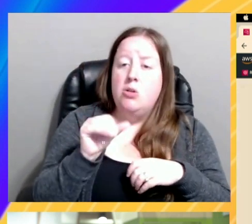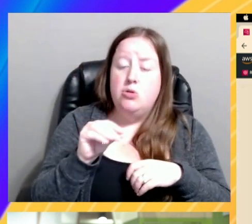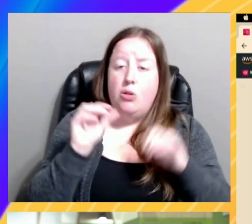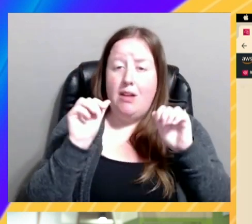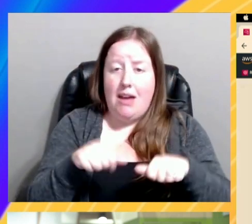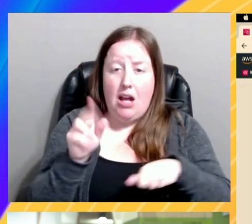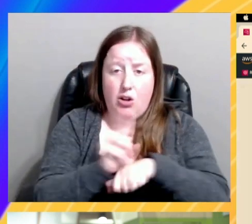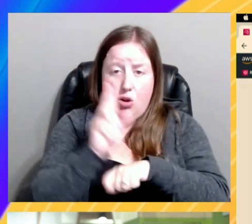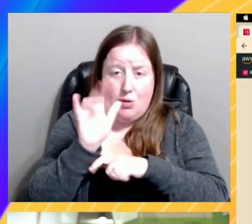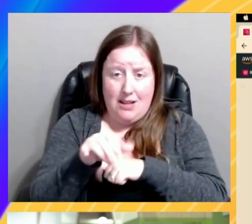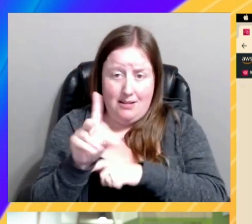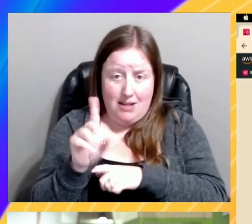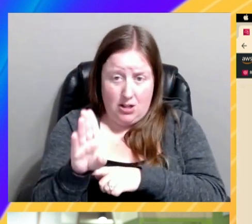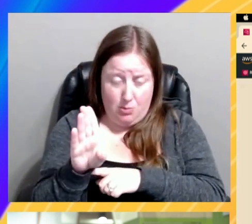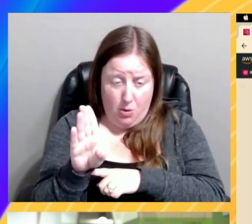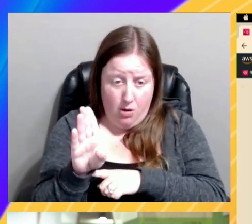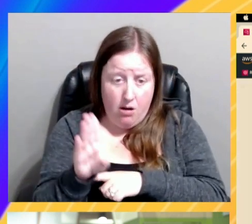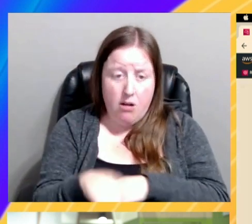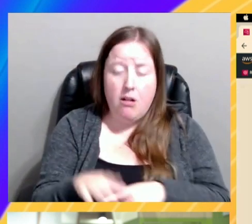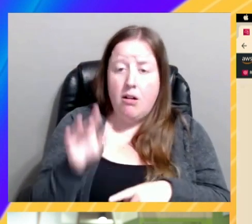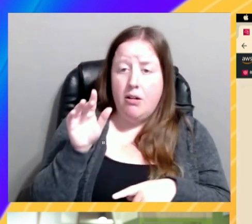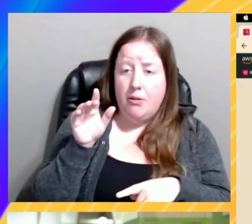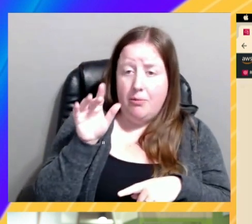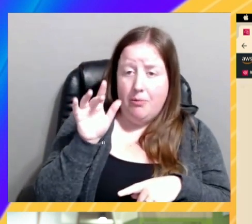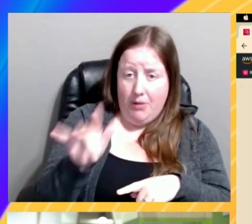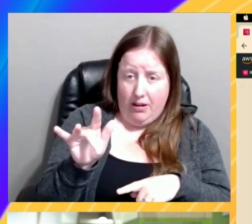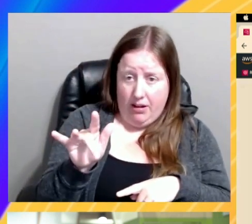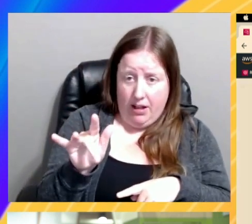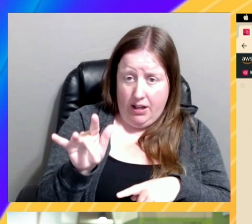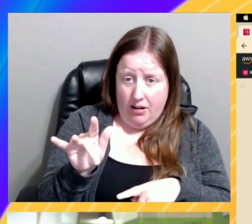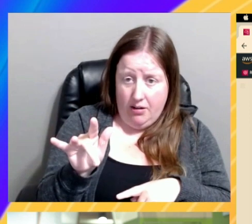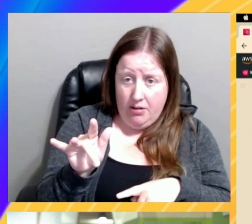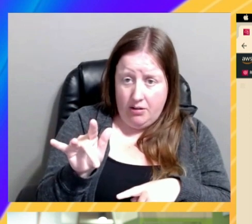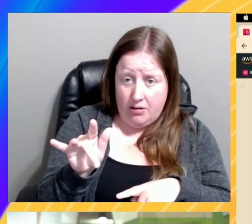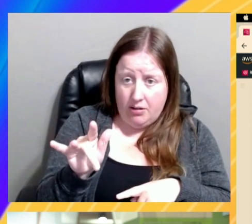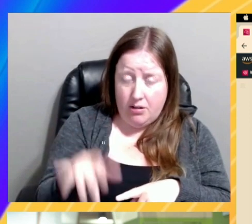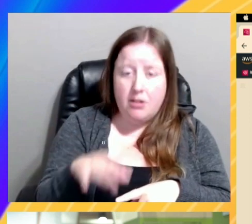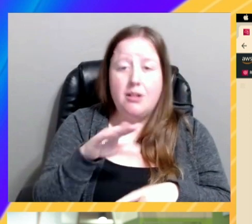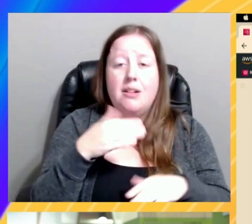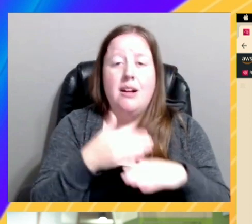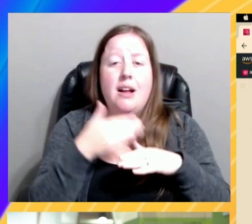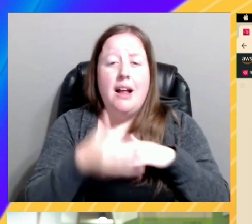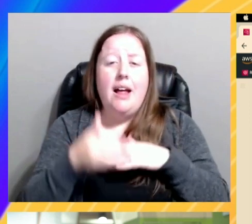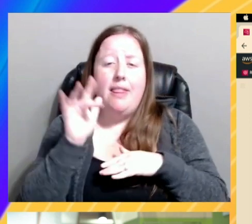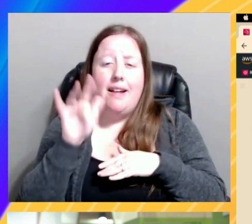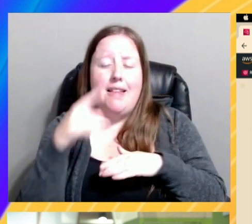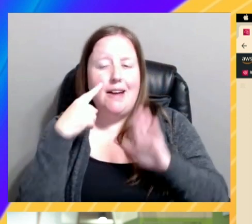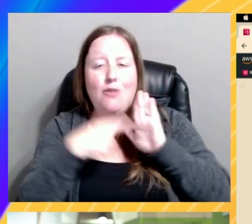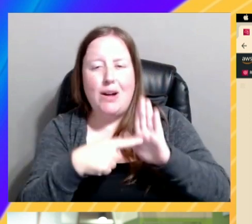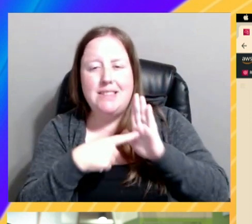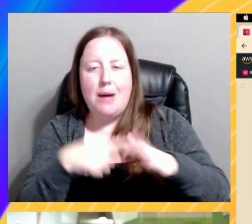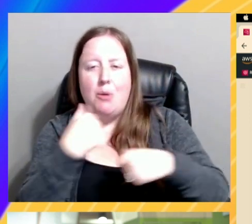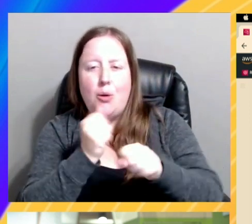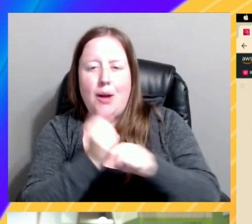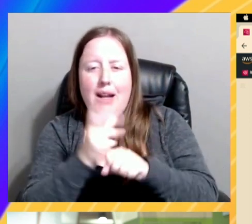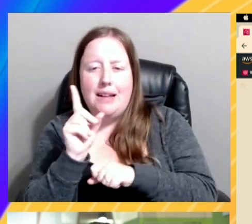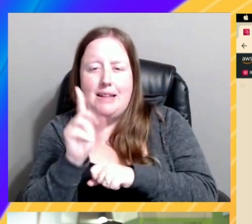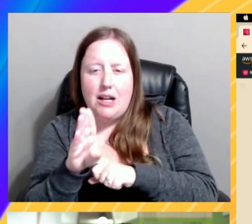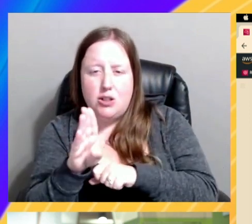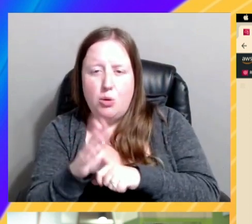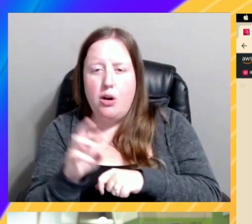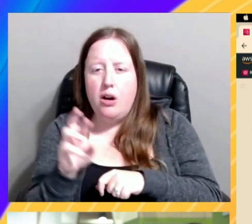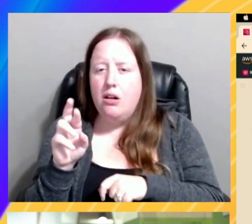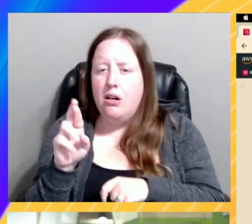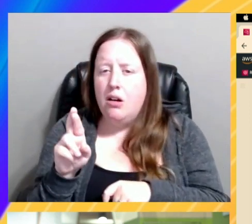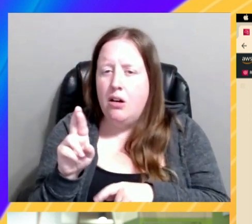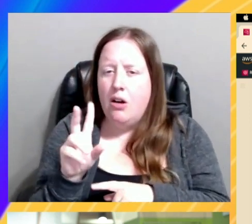dashboard, click on Add to Dashboard here. I click on, for example, create new dashboard, and I do RDS new.